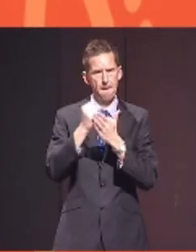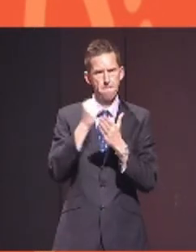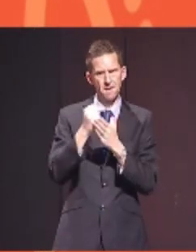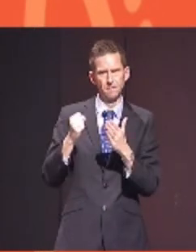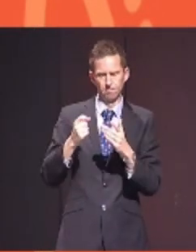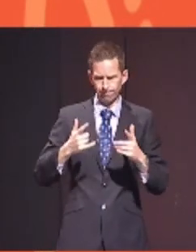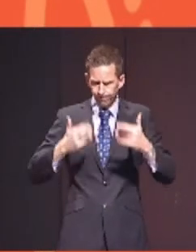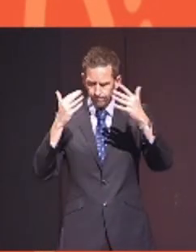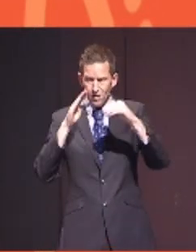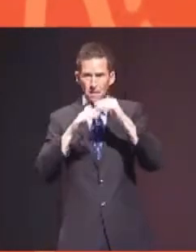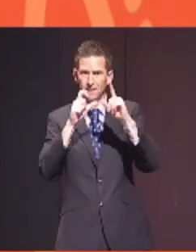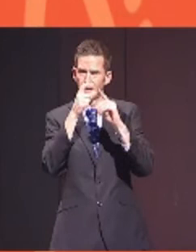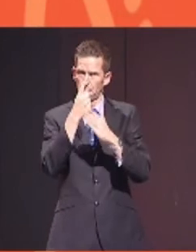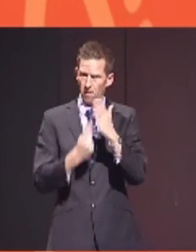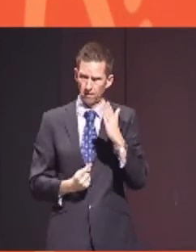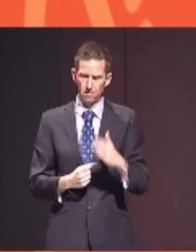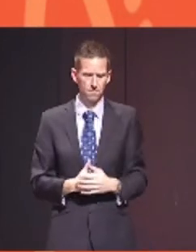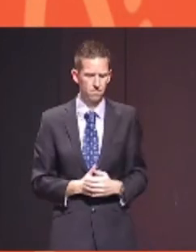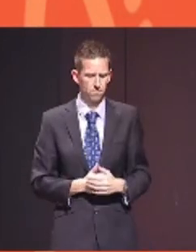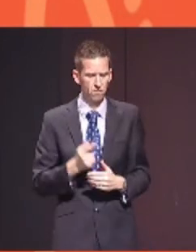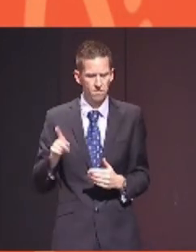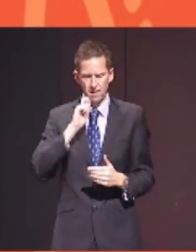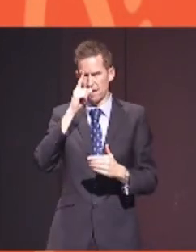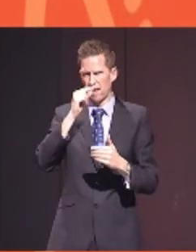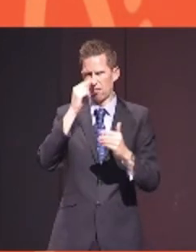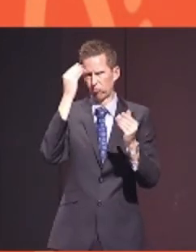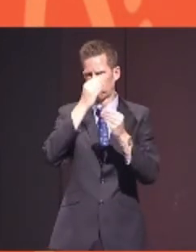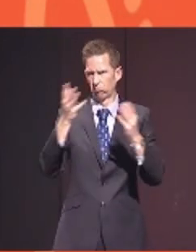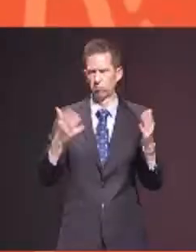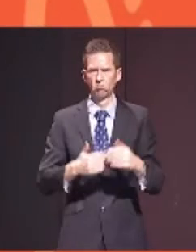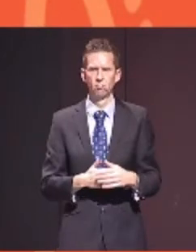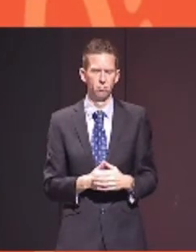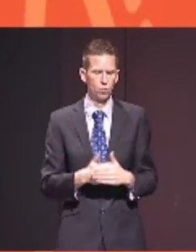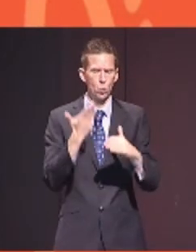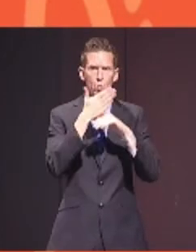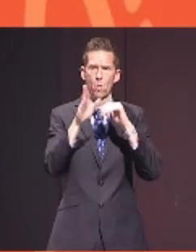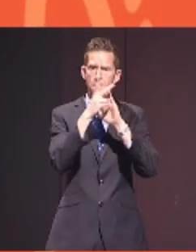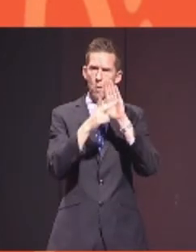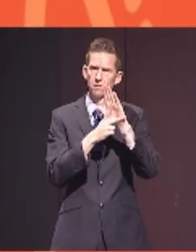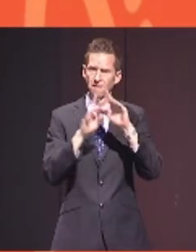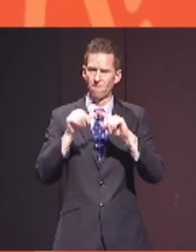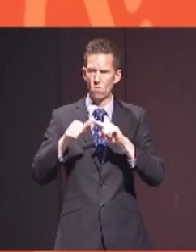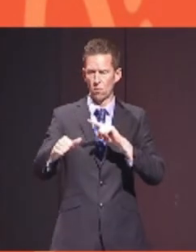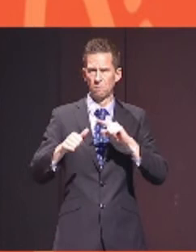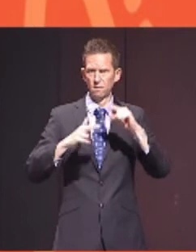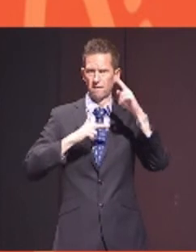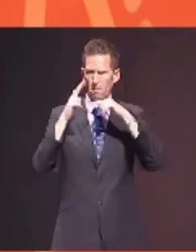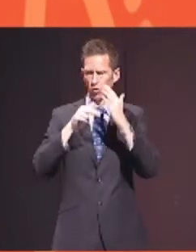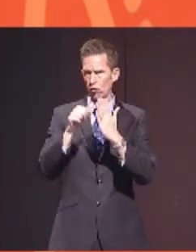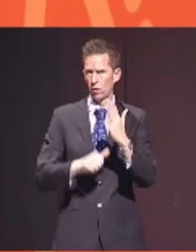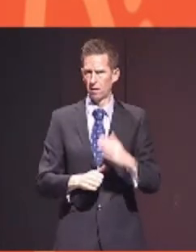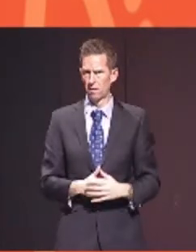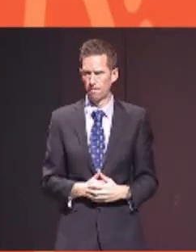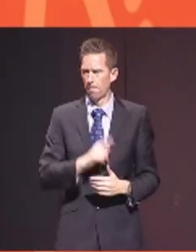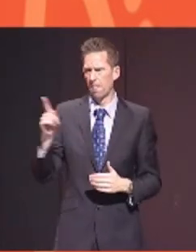numbers around disability in a way that it can inform new policies for the next development